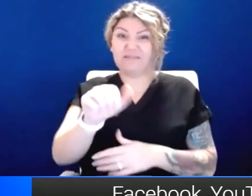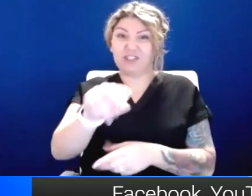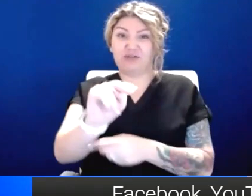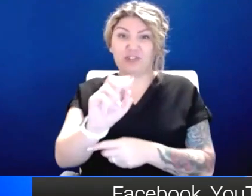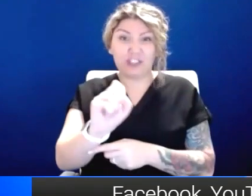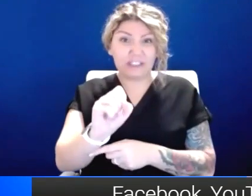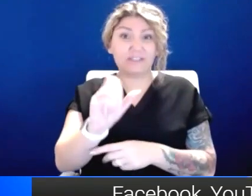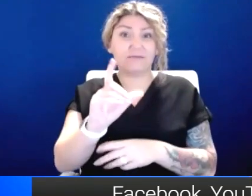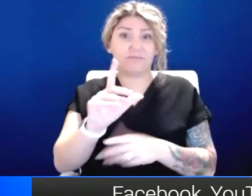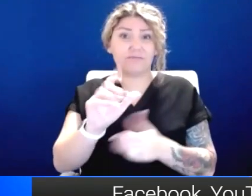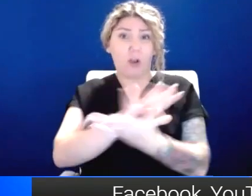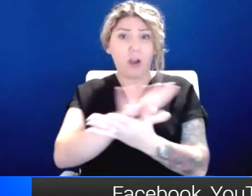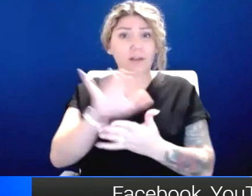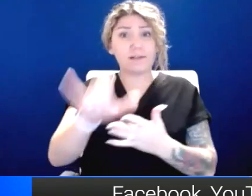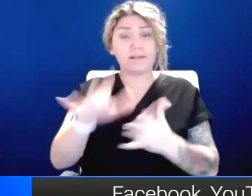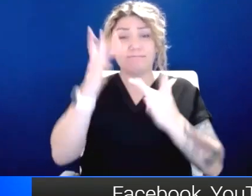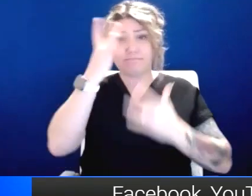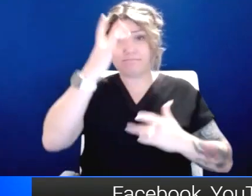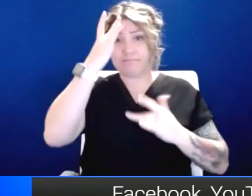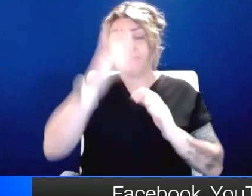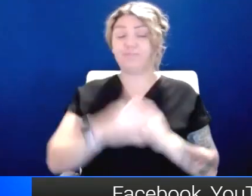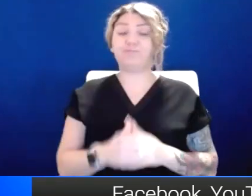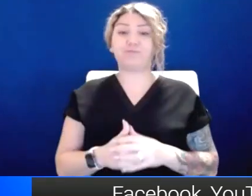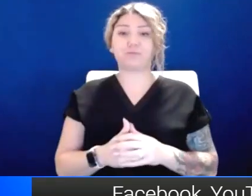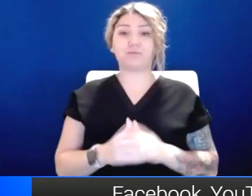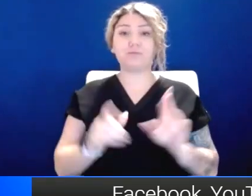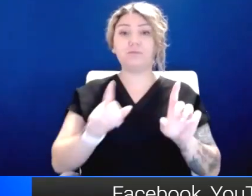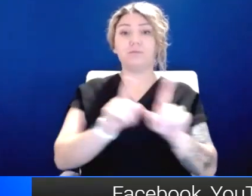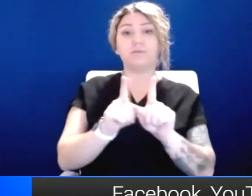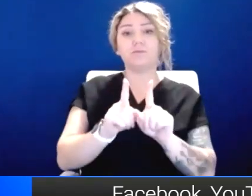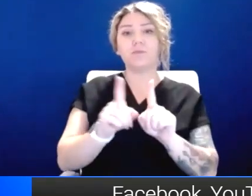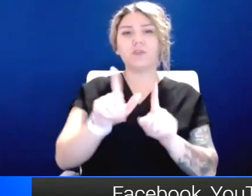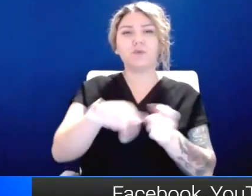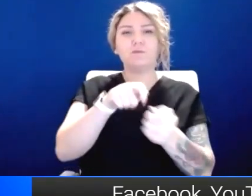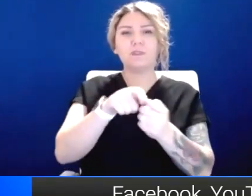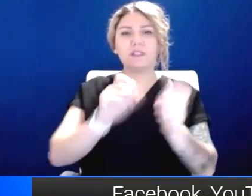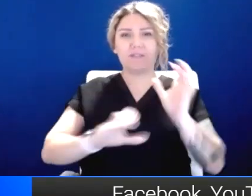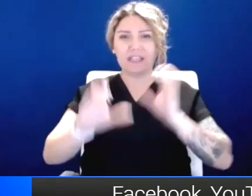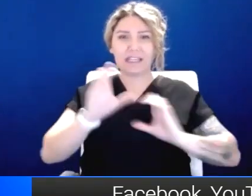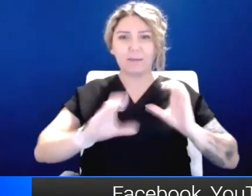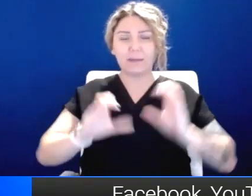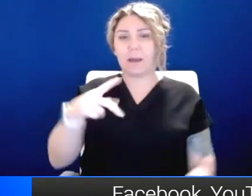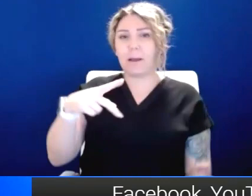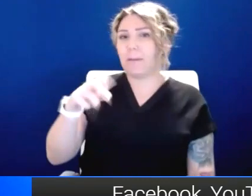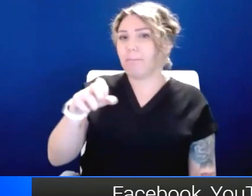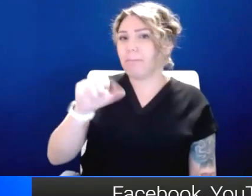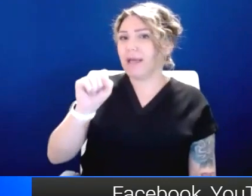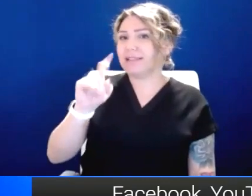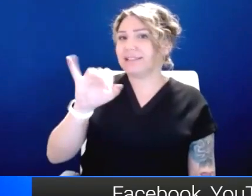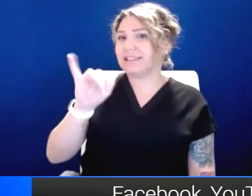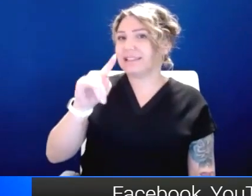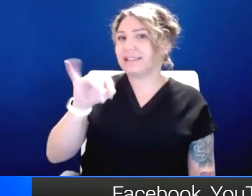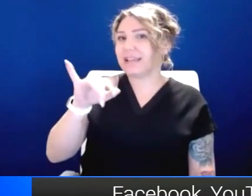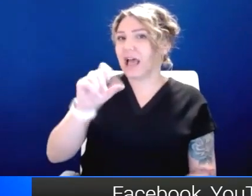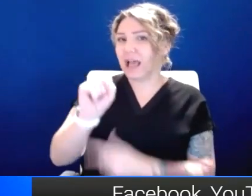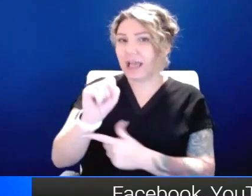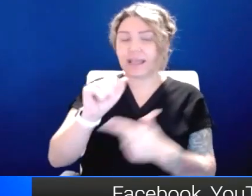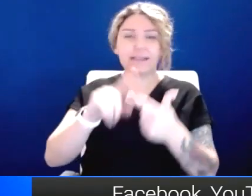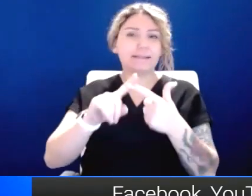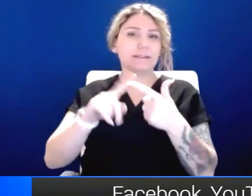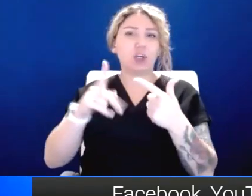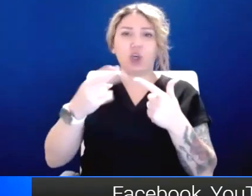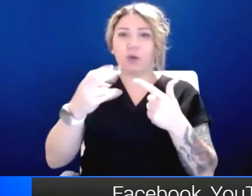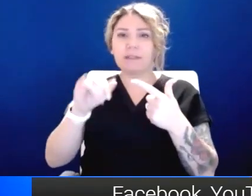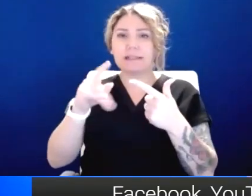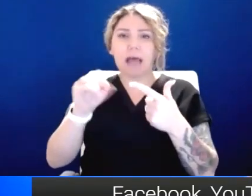Parkinson's disease. The other thing we know, there are certain chemicals, especially pesticides, herbicides, certain industrial chemicals, all of